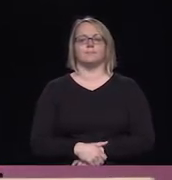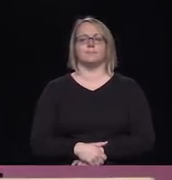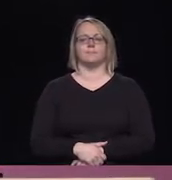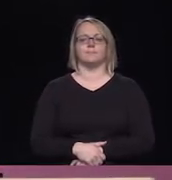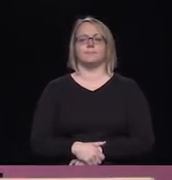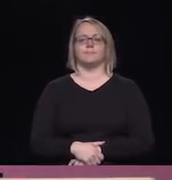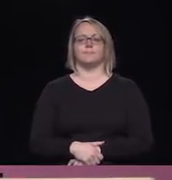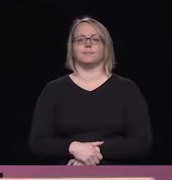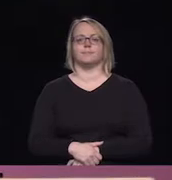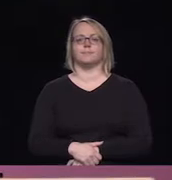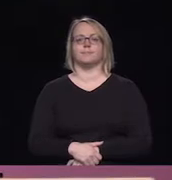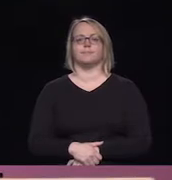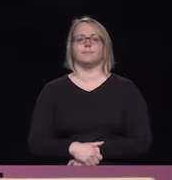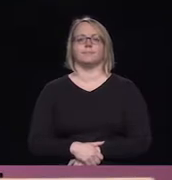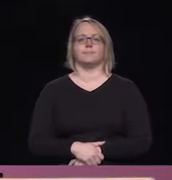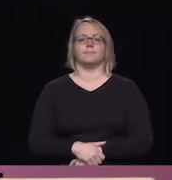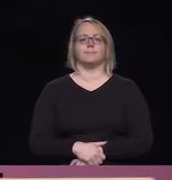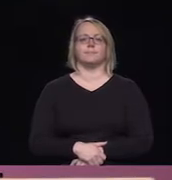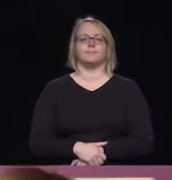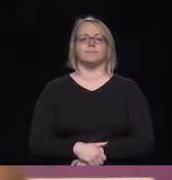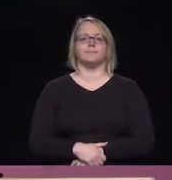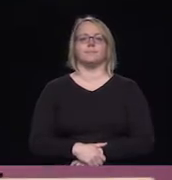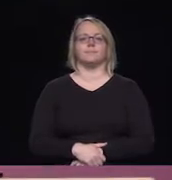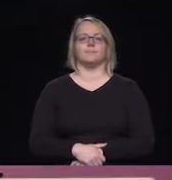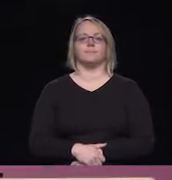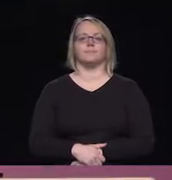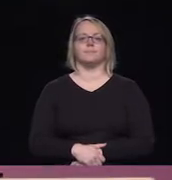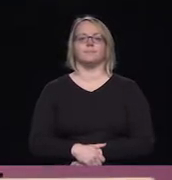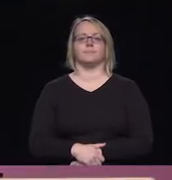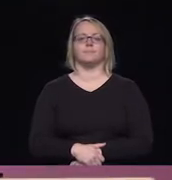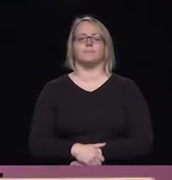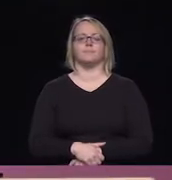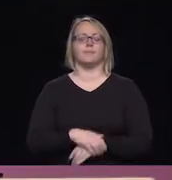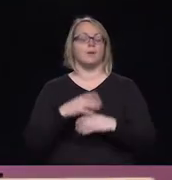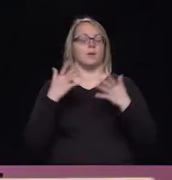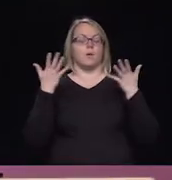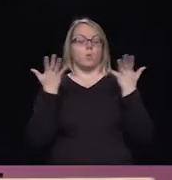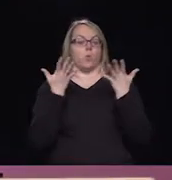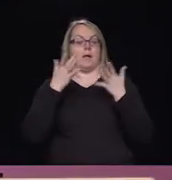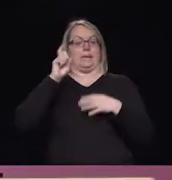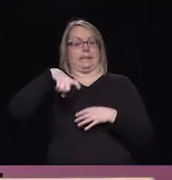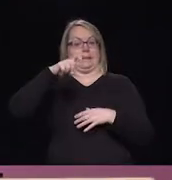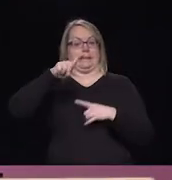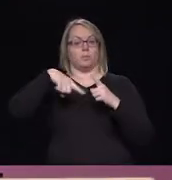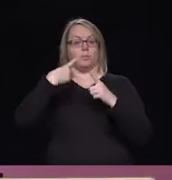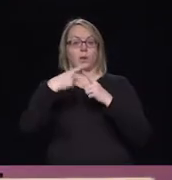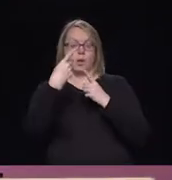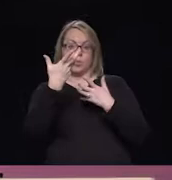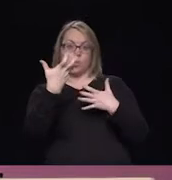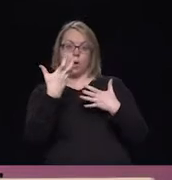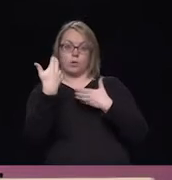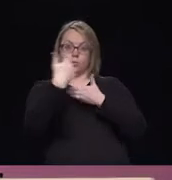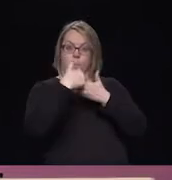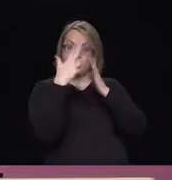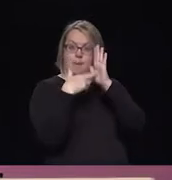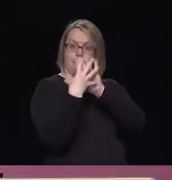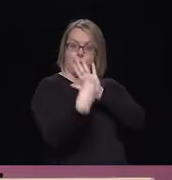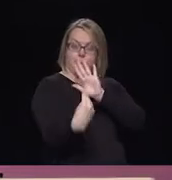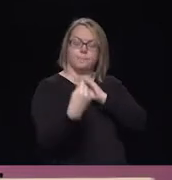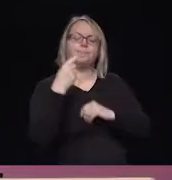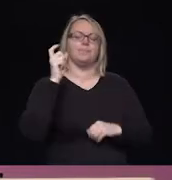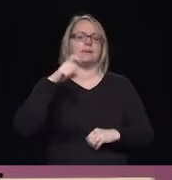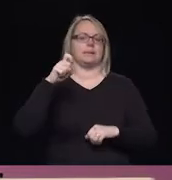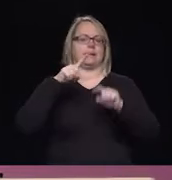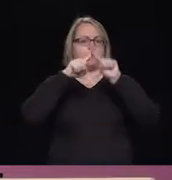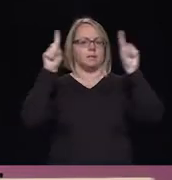Other materials that you can use are paper plates, a sturdy cup for